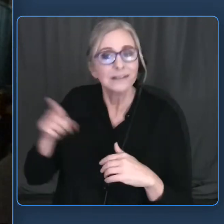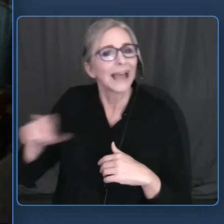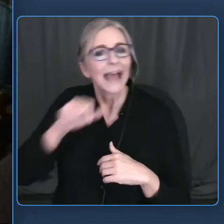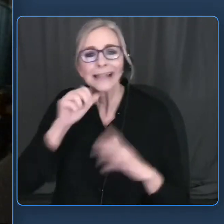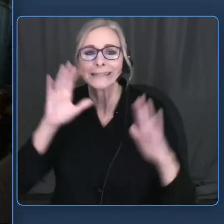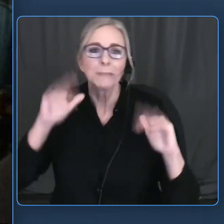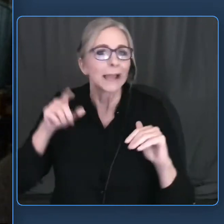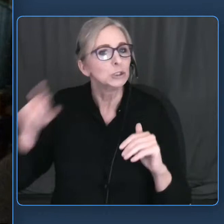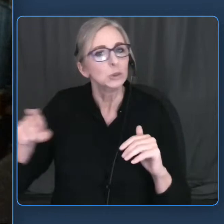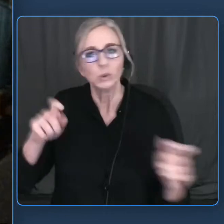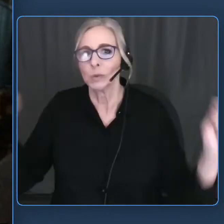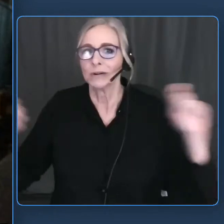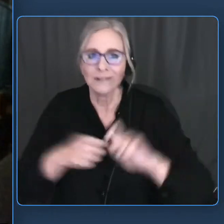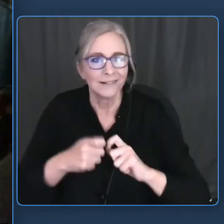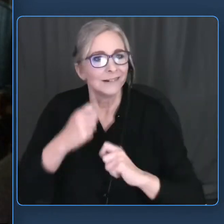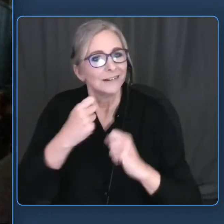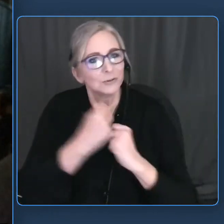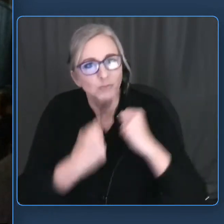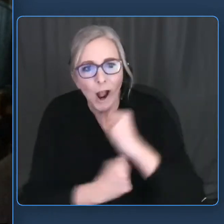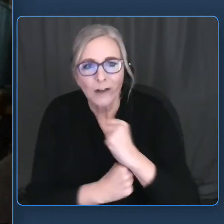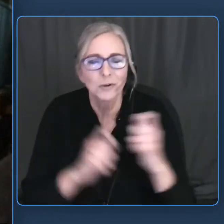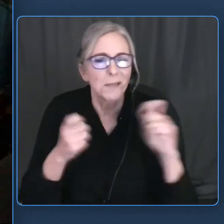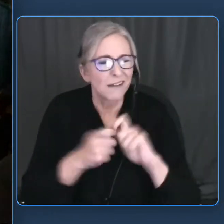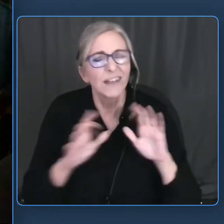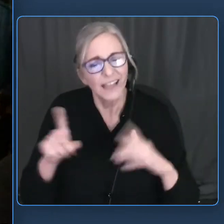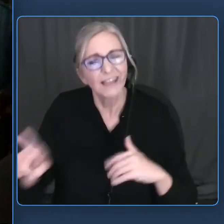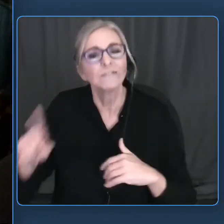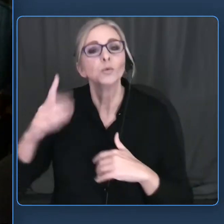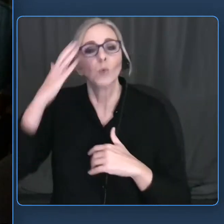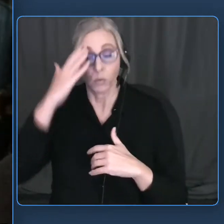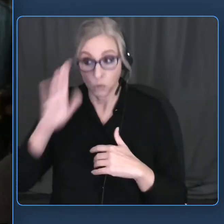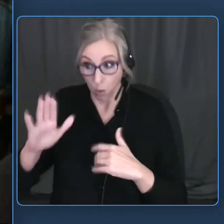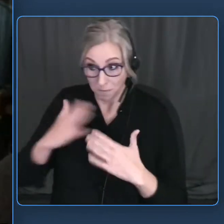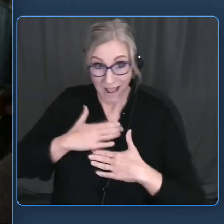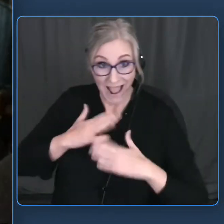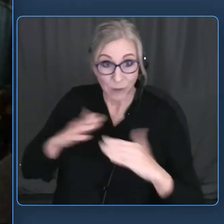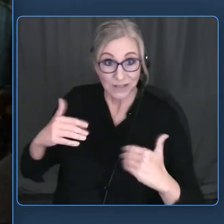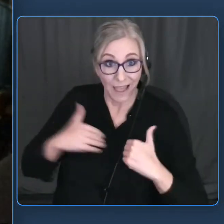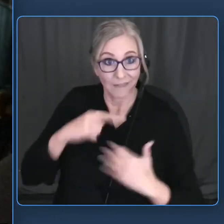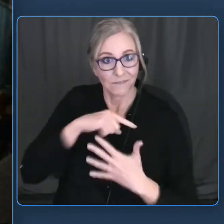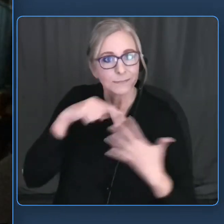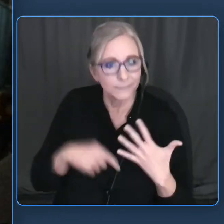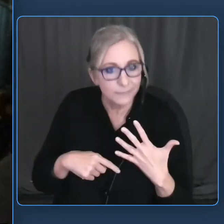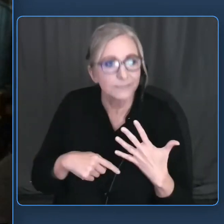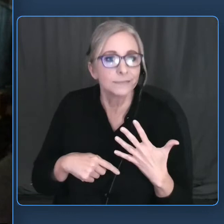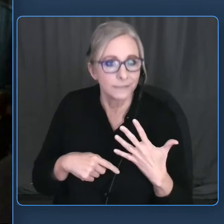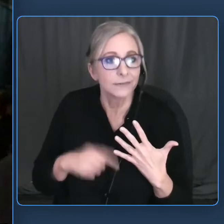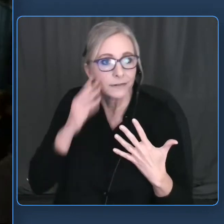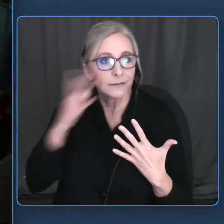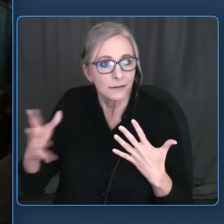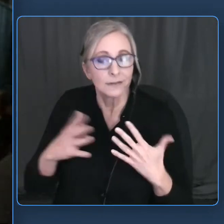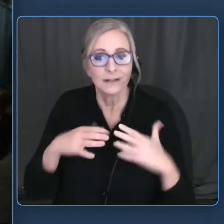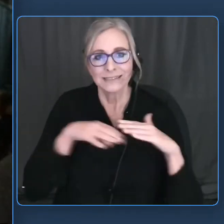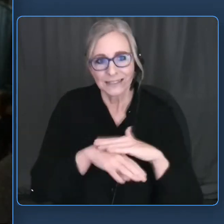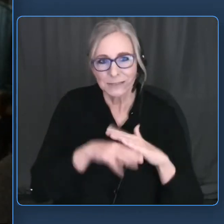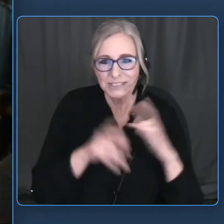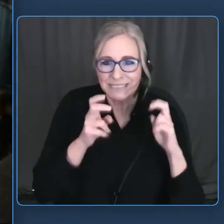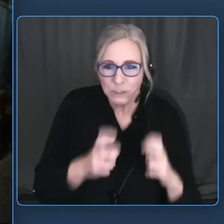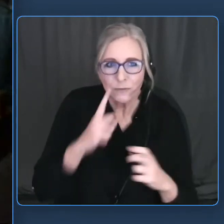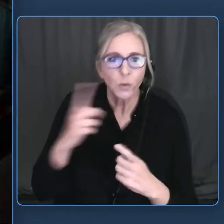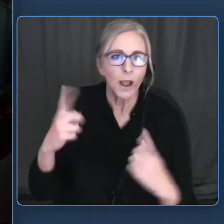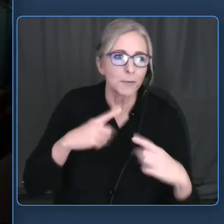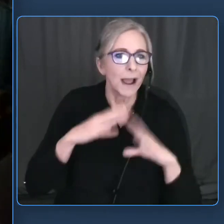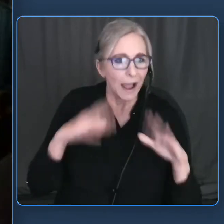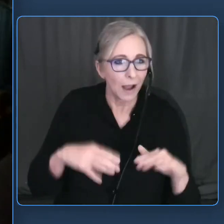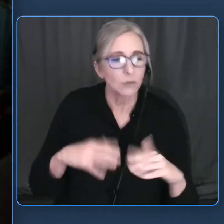make major structural modifications. They just need to understand, there may be some accessibility issues if there are